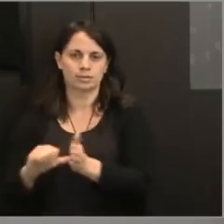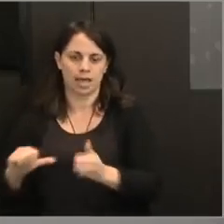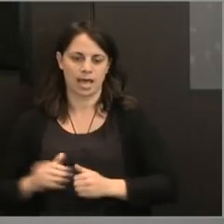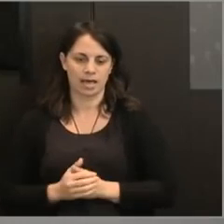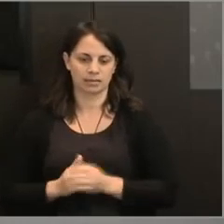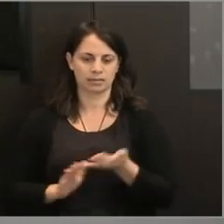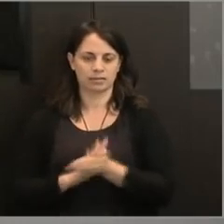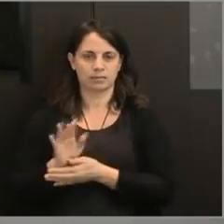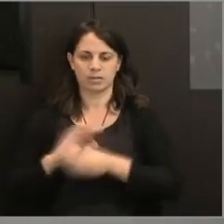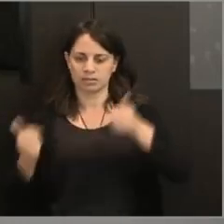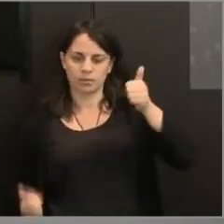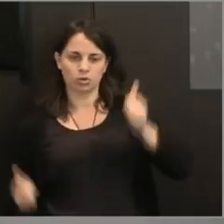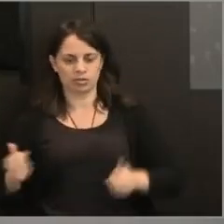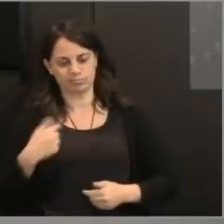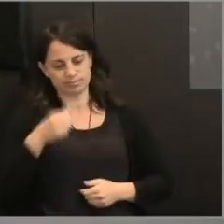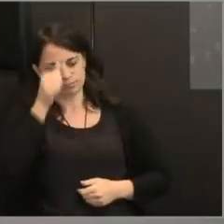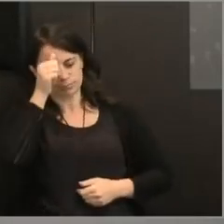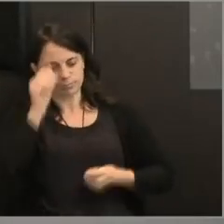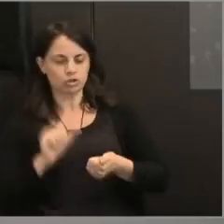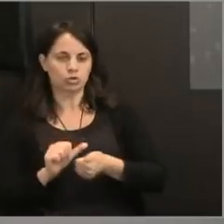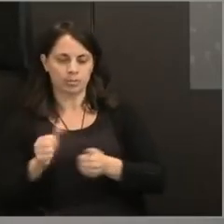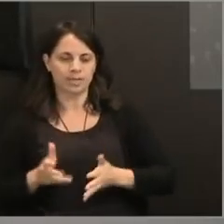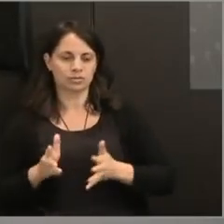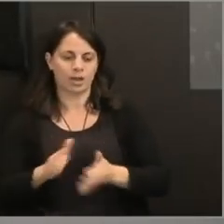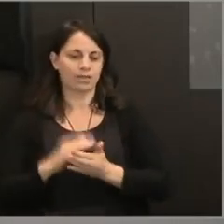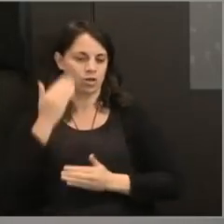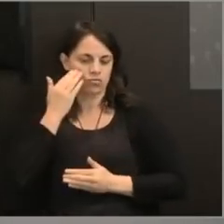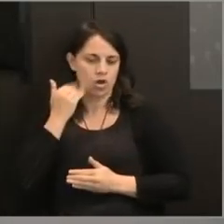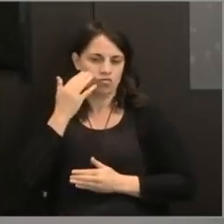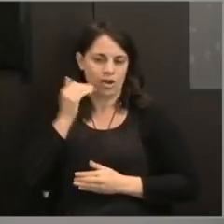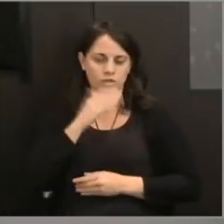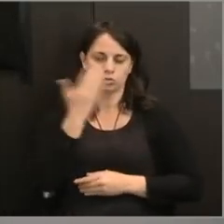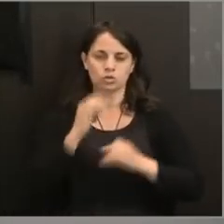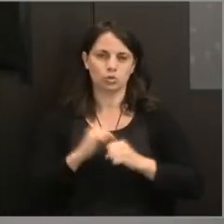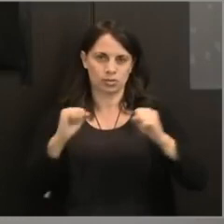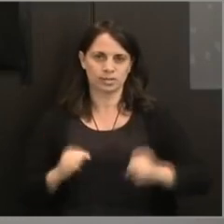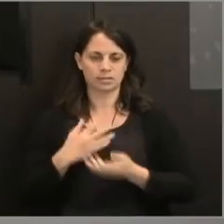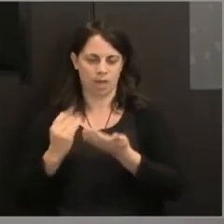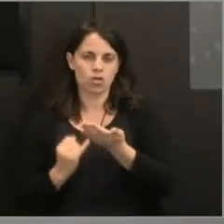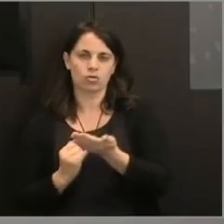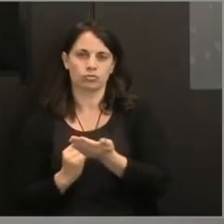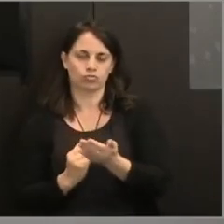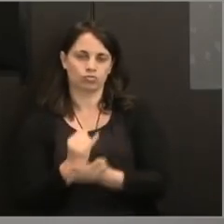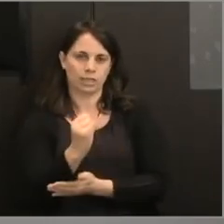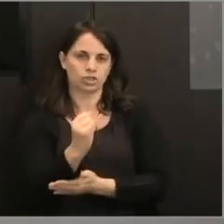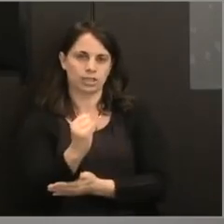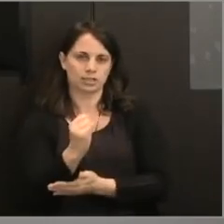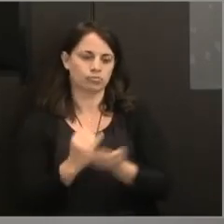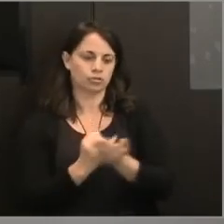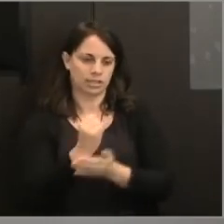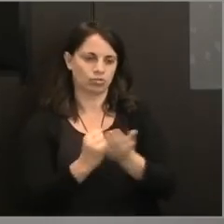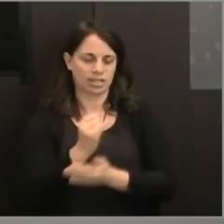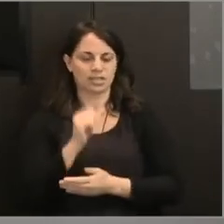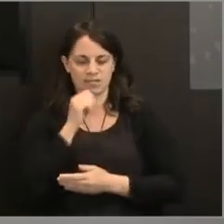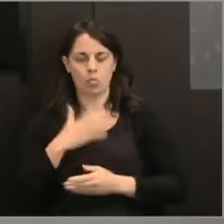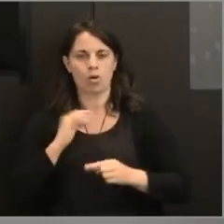paternalistic and racist foundations of the residential school system be rejected as a basis for an ongoing relationship.